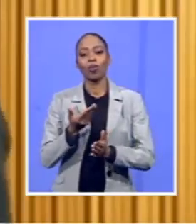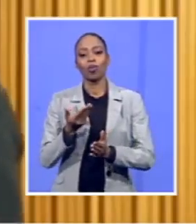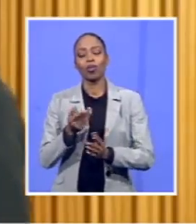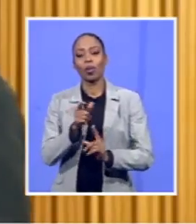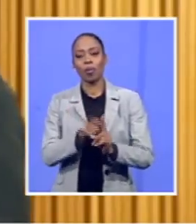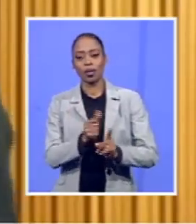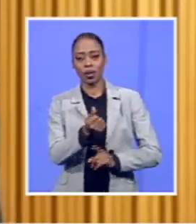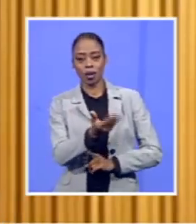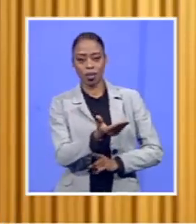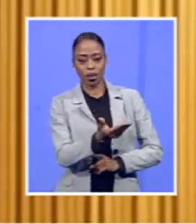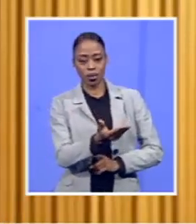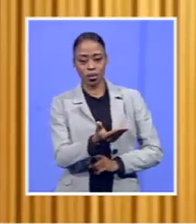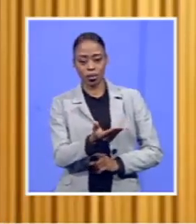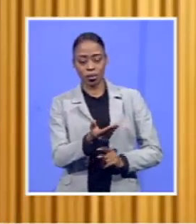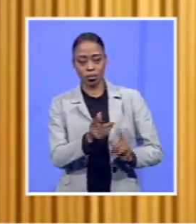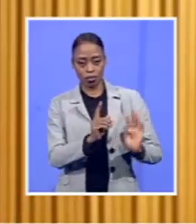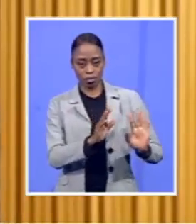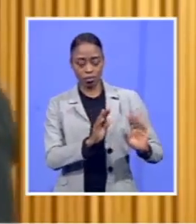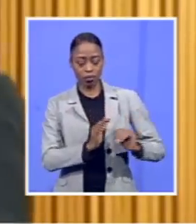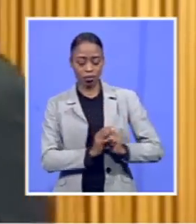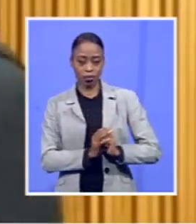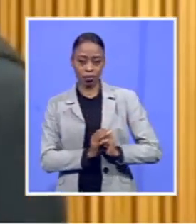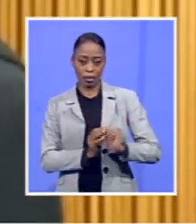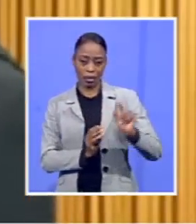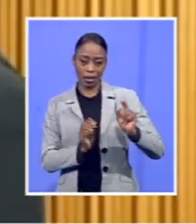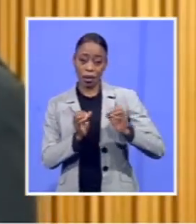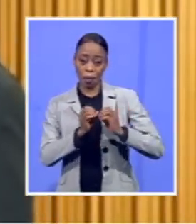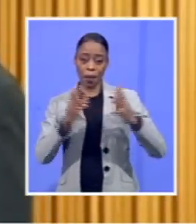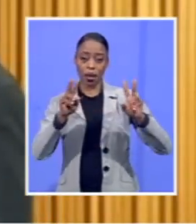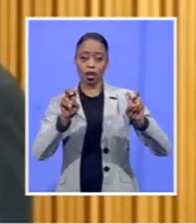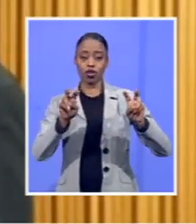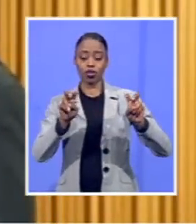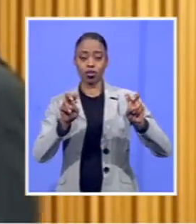Let me pause there. This is a big issue.